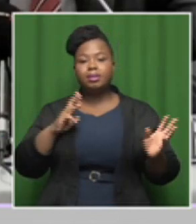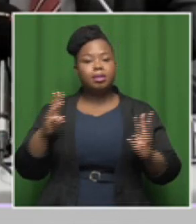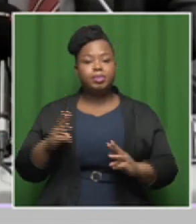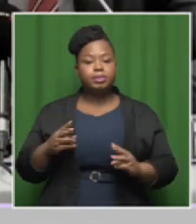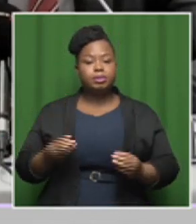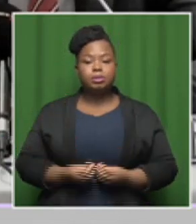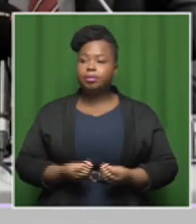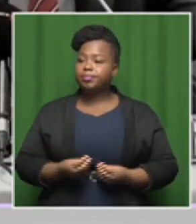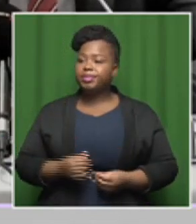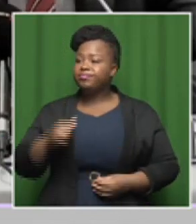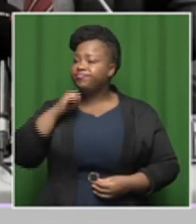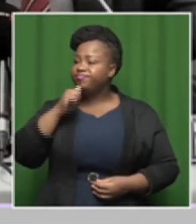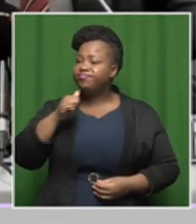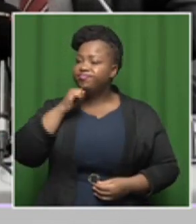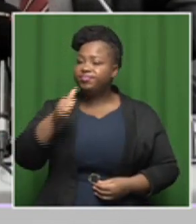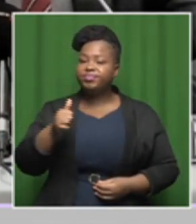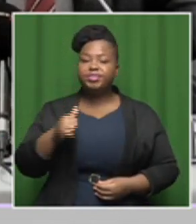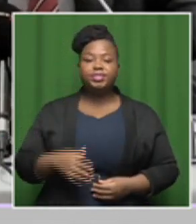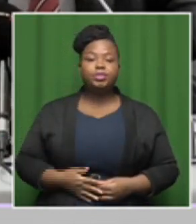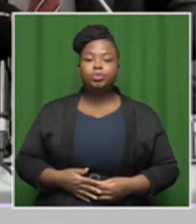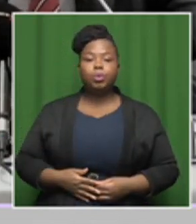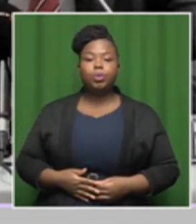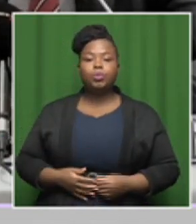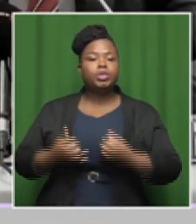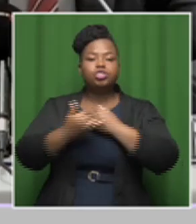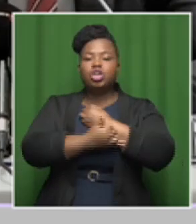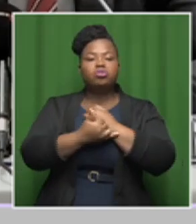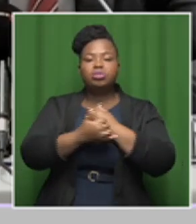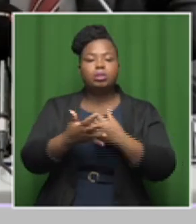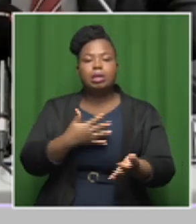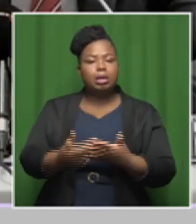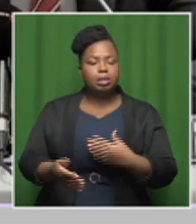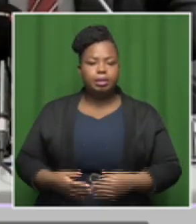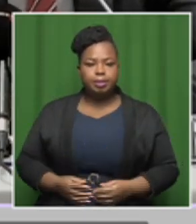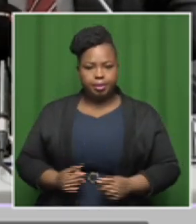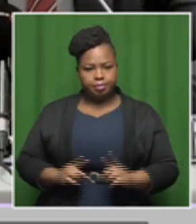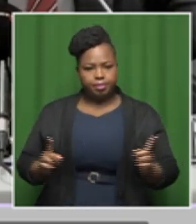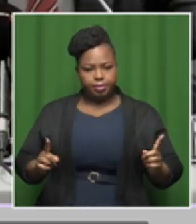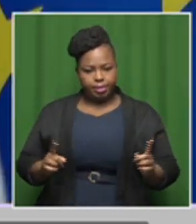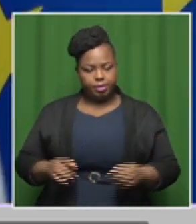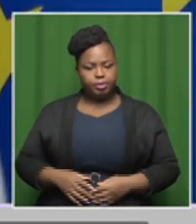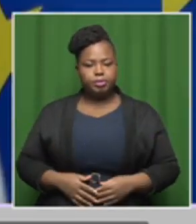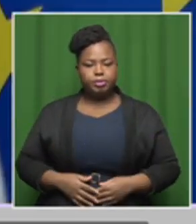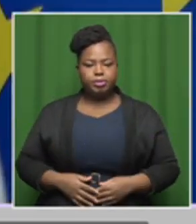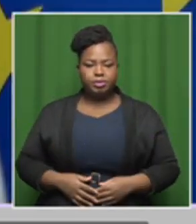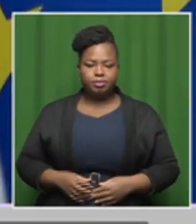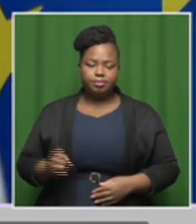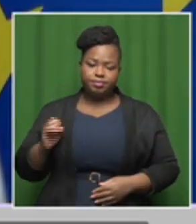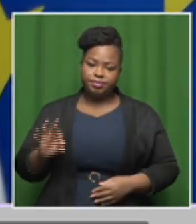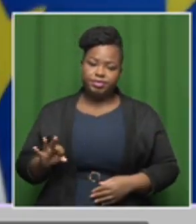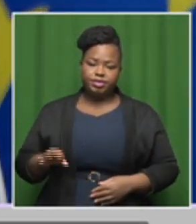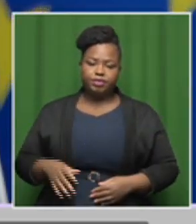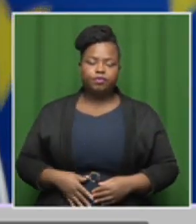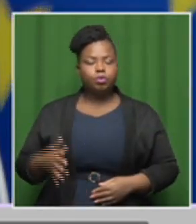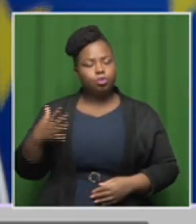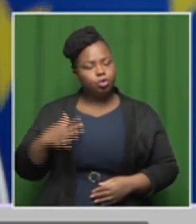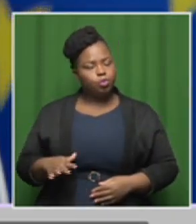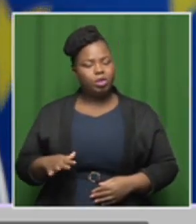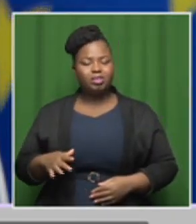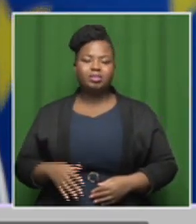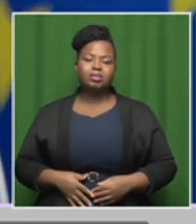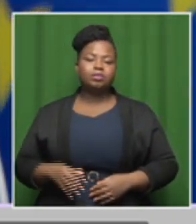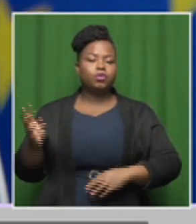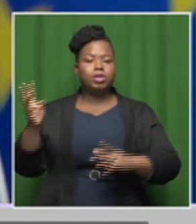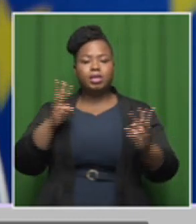respects borders and is not going to behave differently. But if the efforts to reverse climate change is